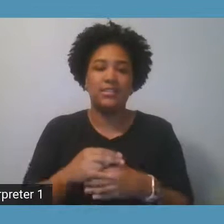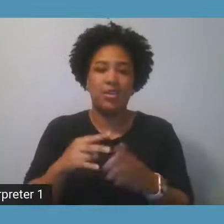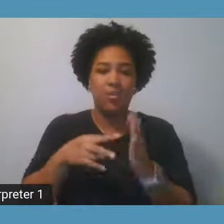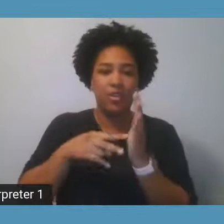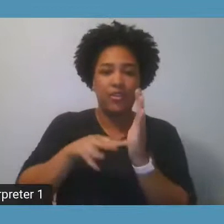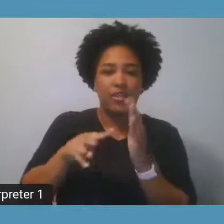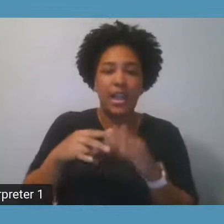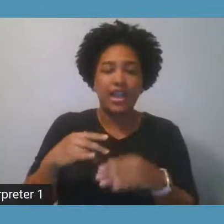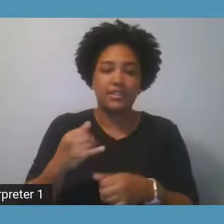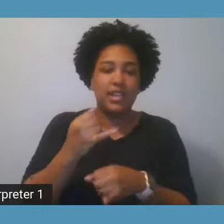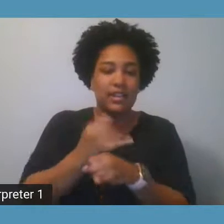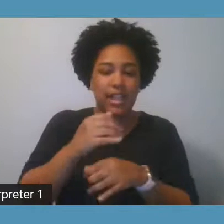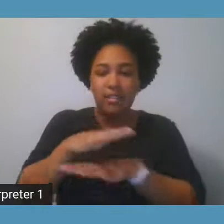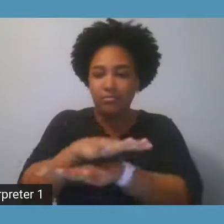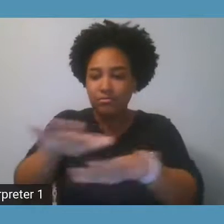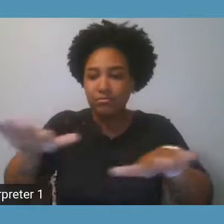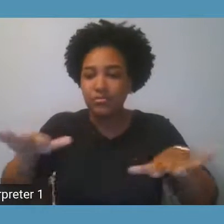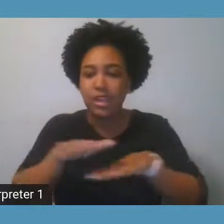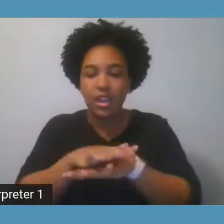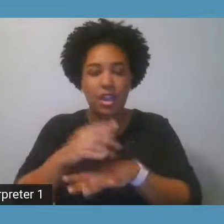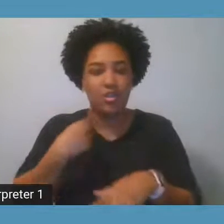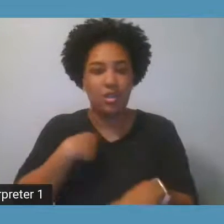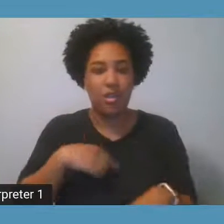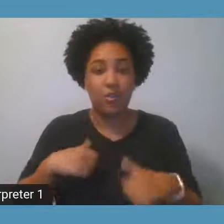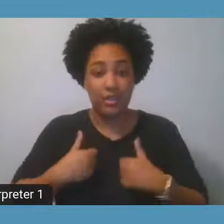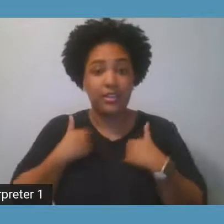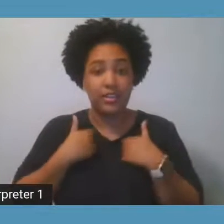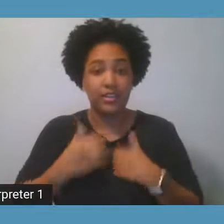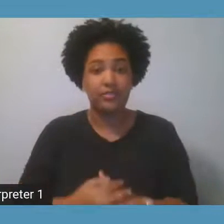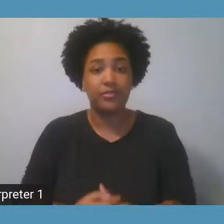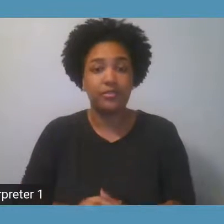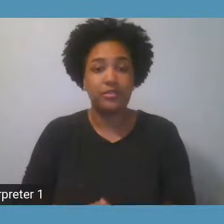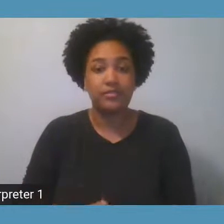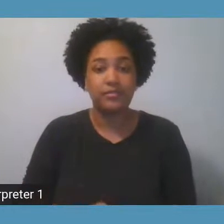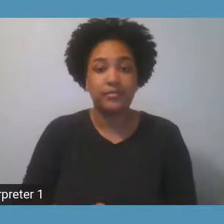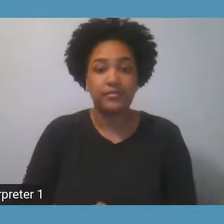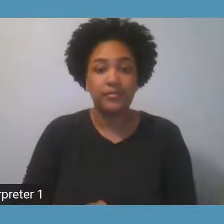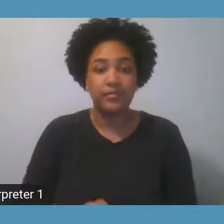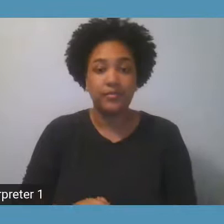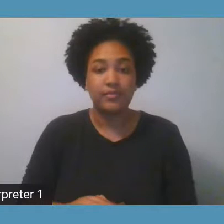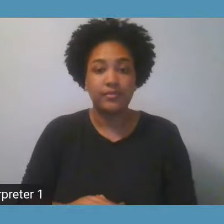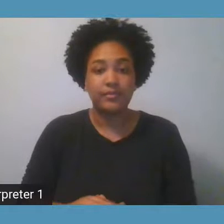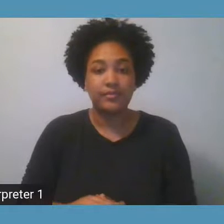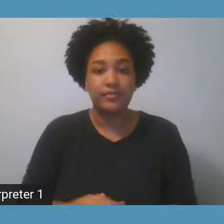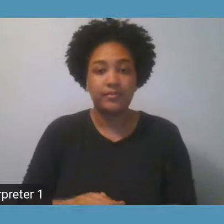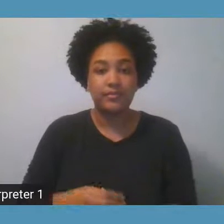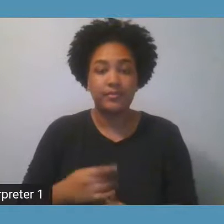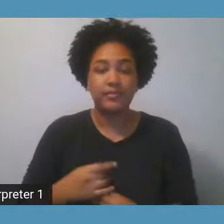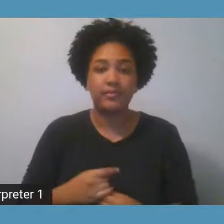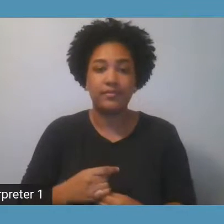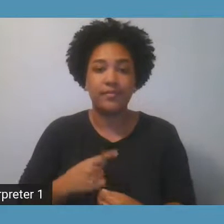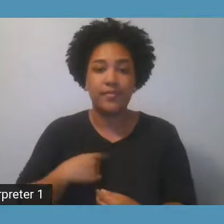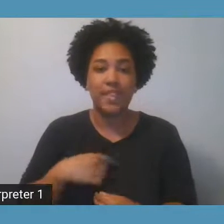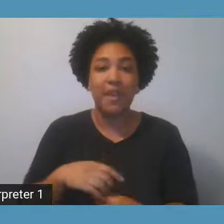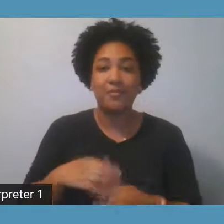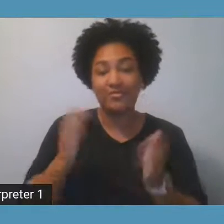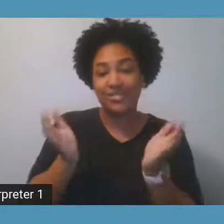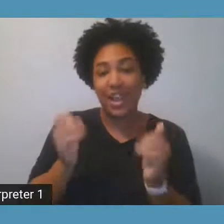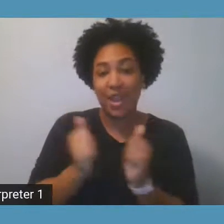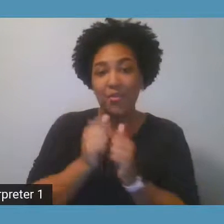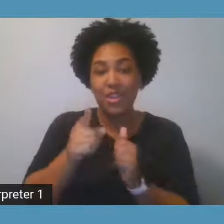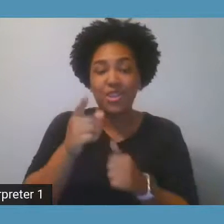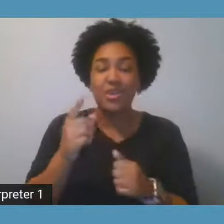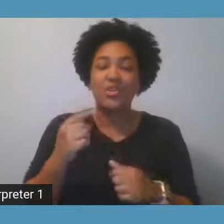people who have called it home. I am speaking to you today from my home office located in Erie, Pennsylvania,